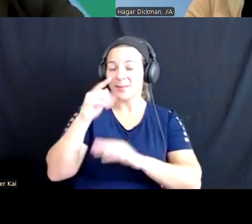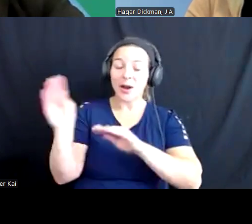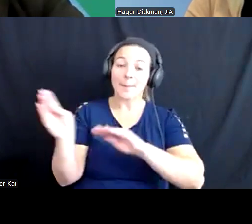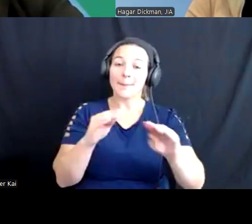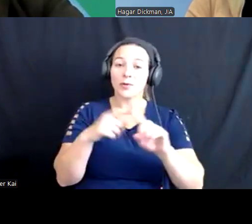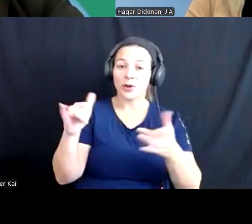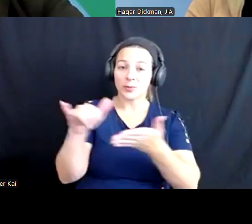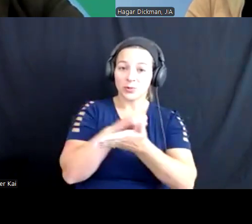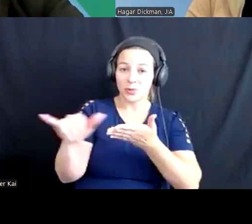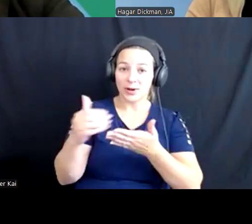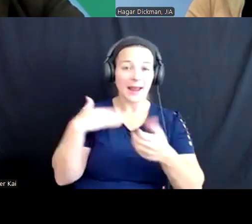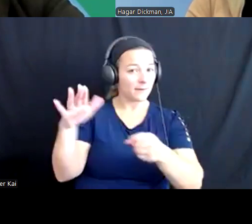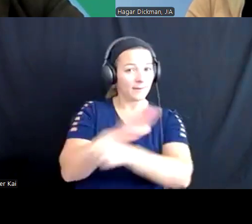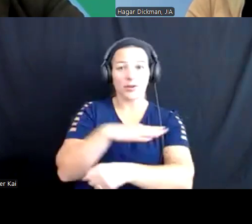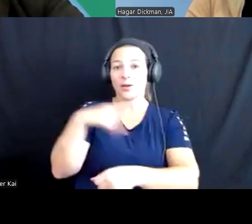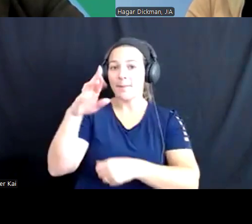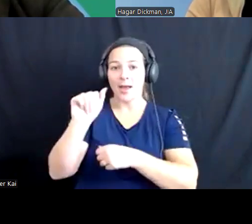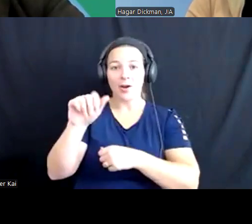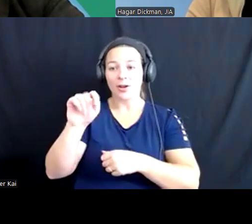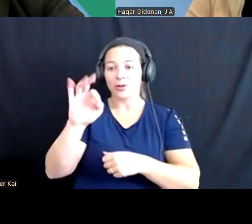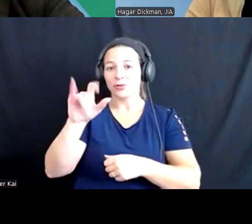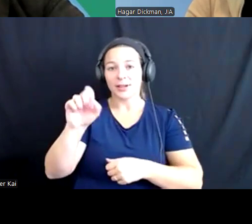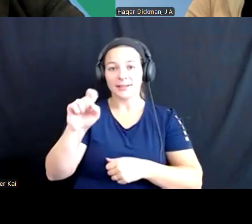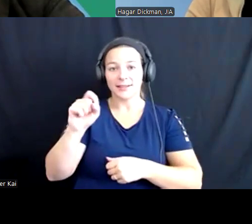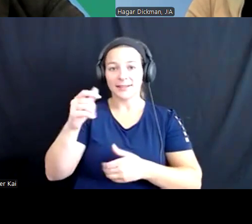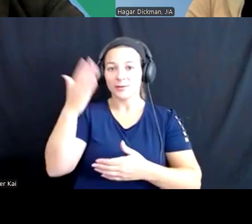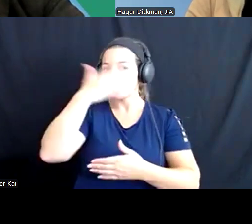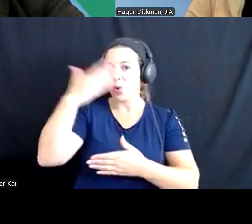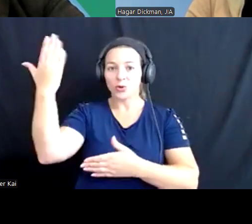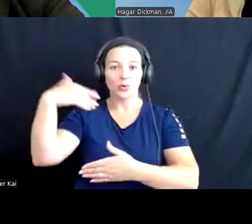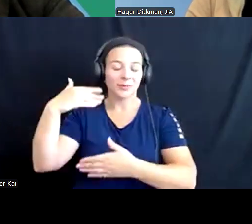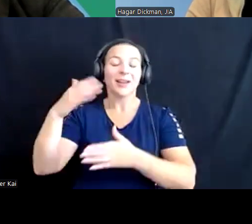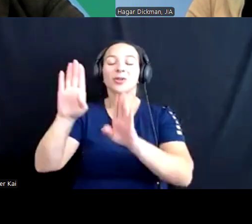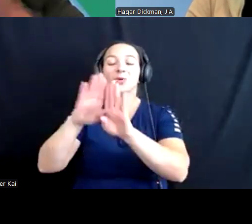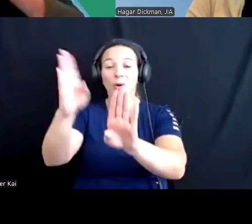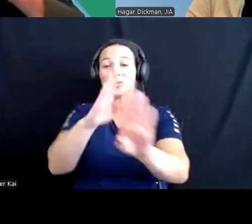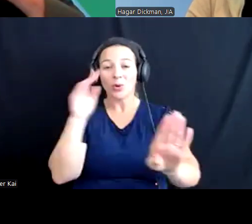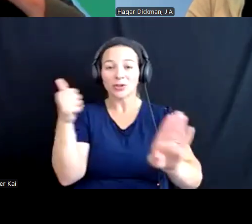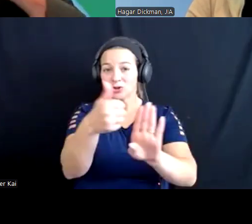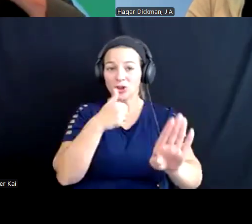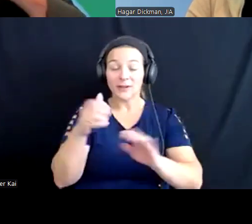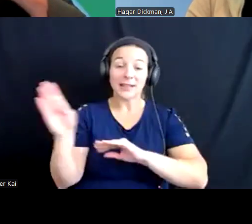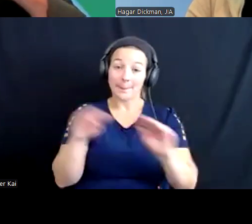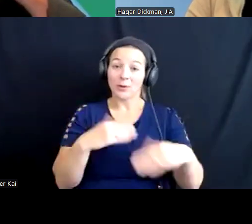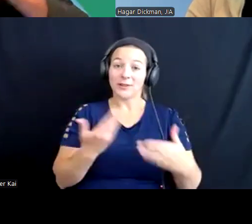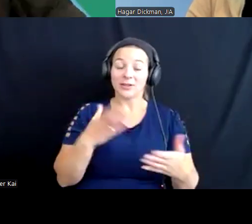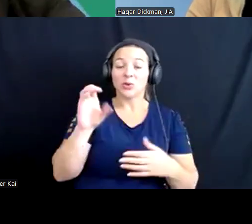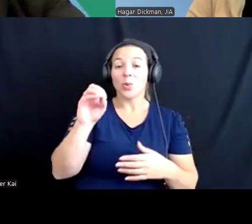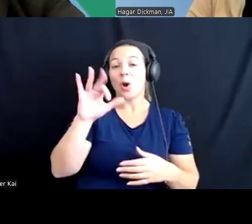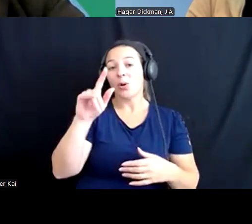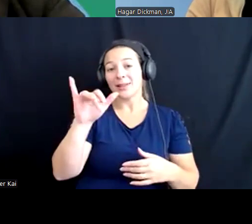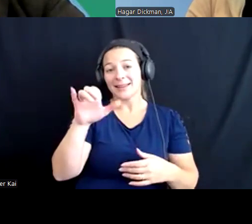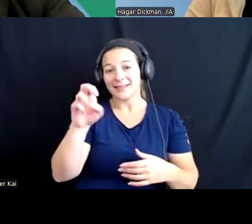full paratransit door-to-door services and moved up in the hills of Oakland. But because